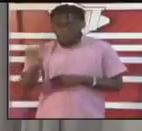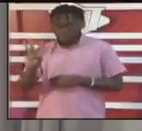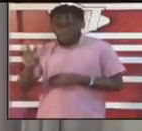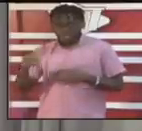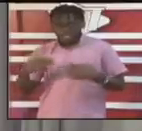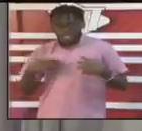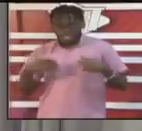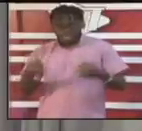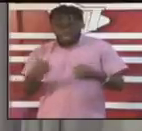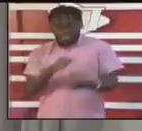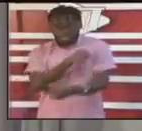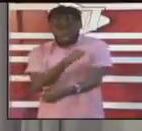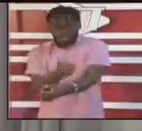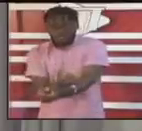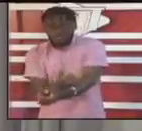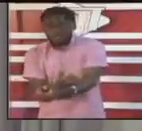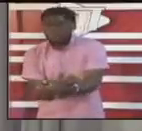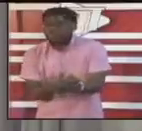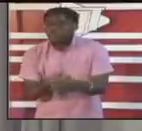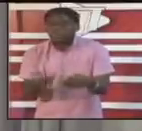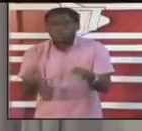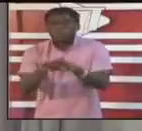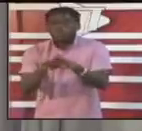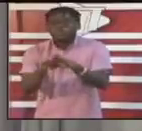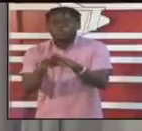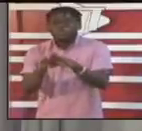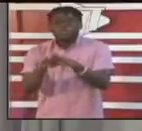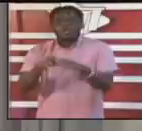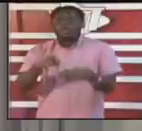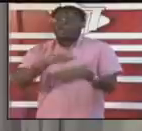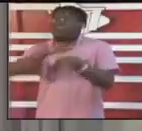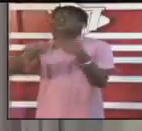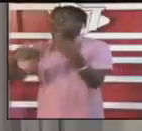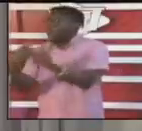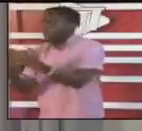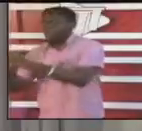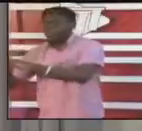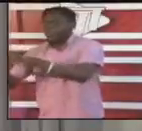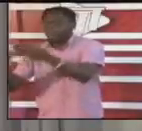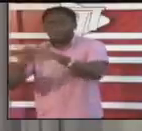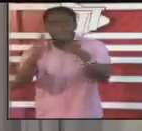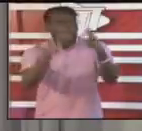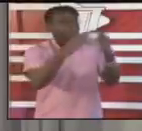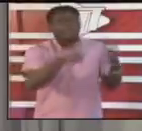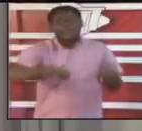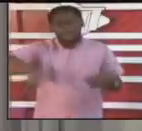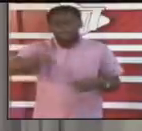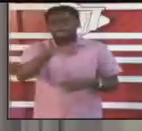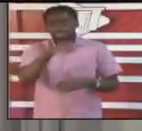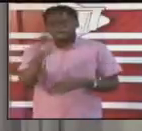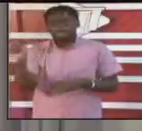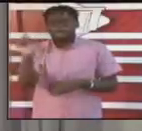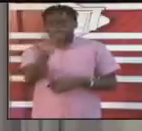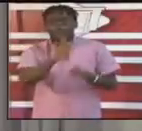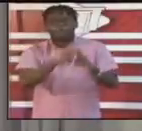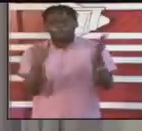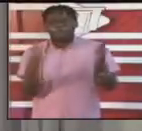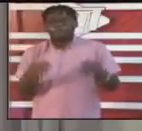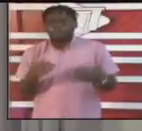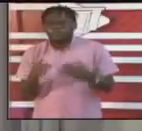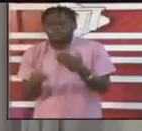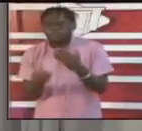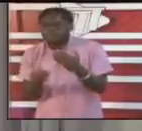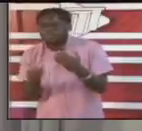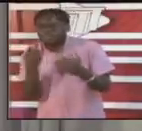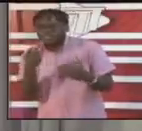closed. I have had no reports of any other health center being closed for the reasons you indicated.